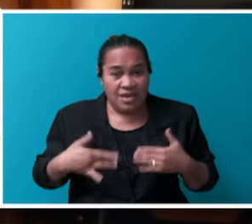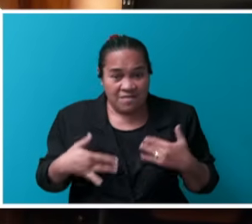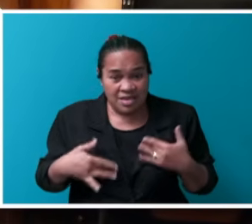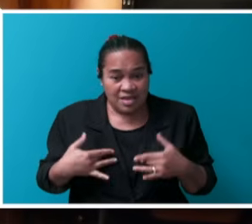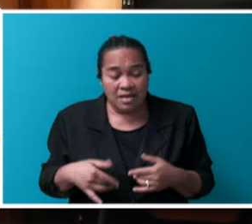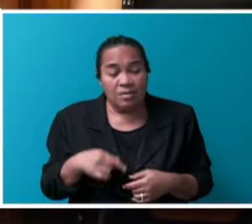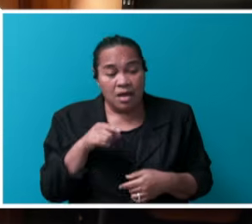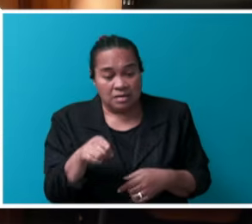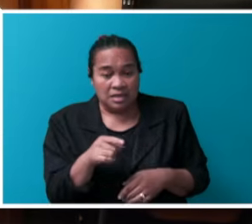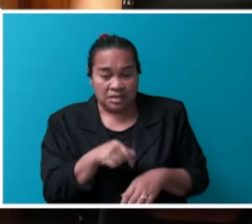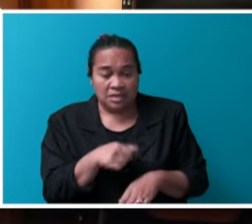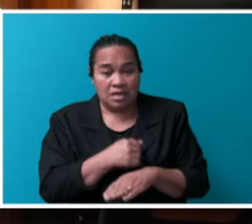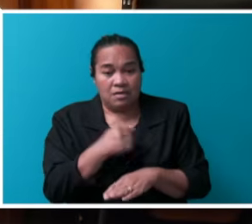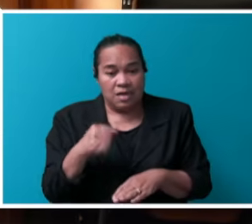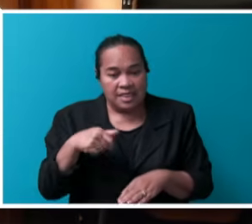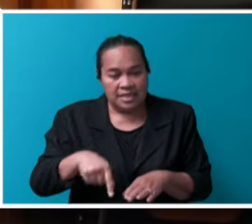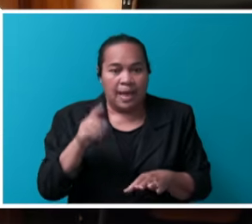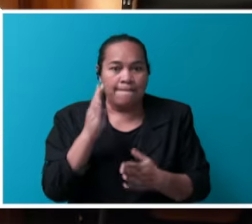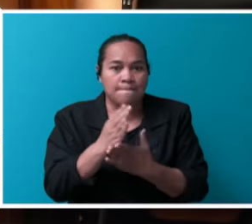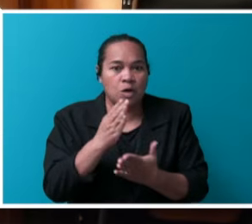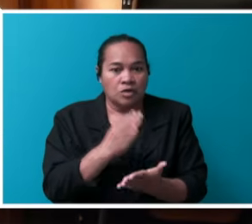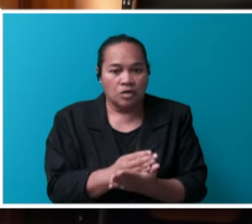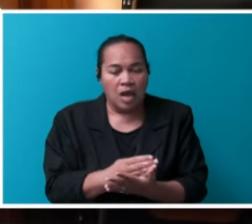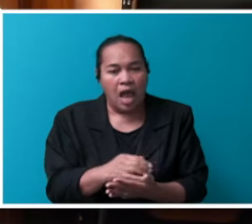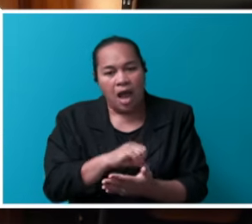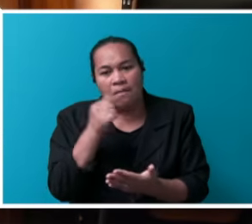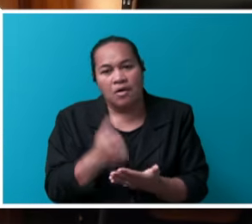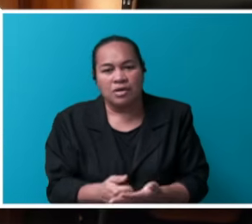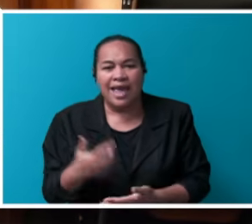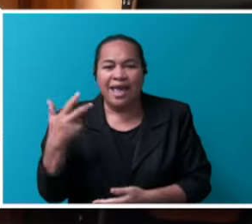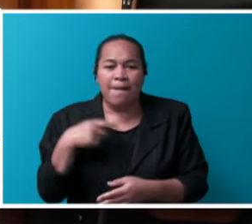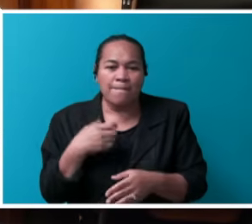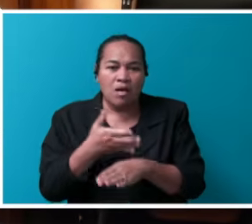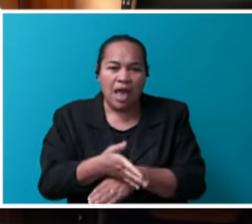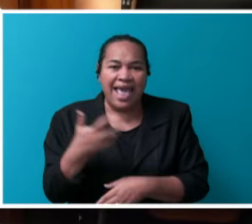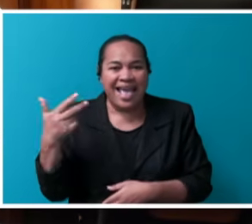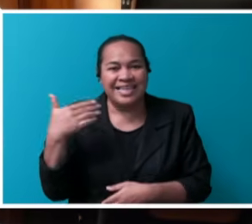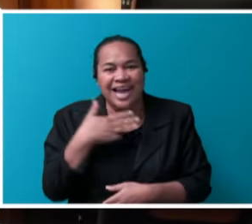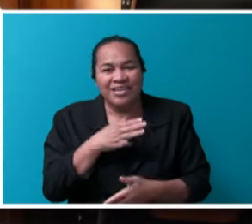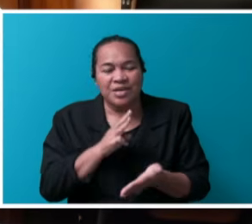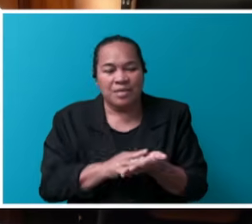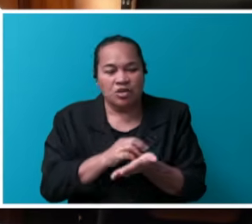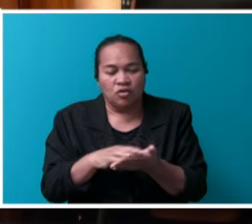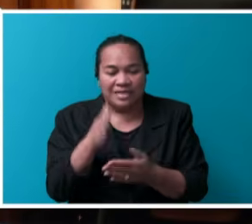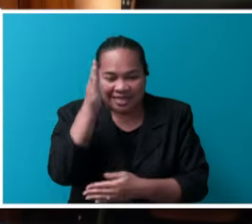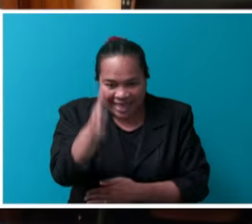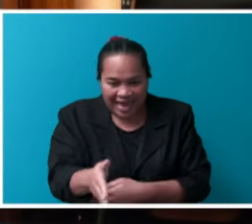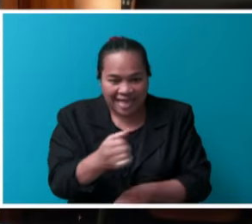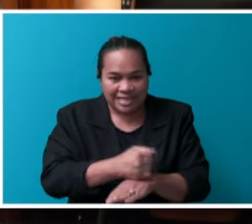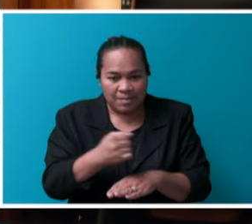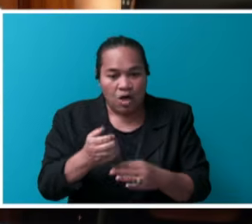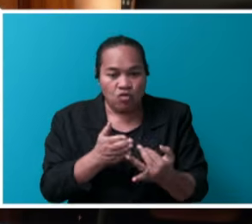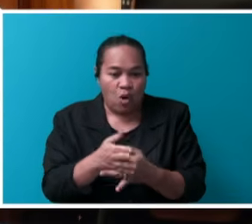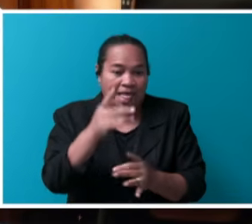the coalition government in this budget amounts to over $800 million in direct support through